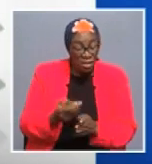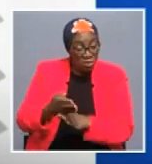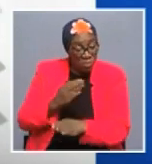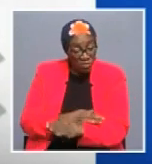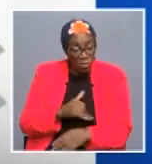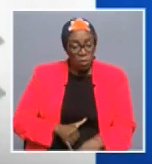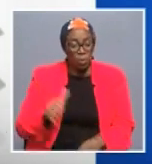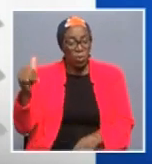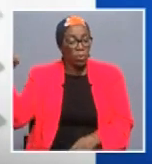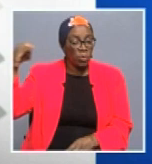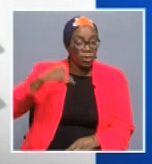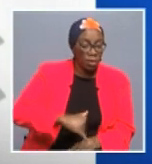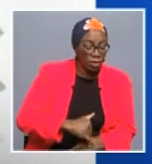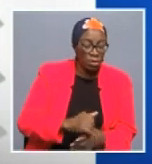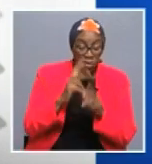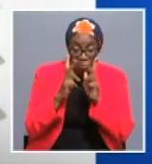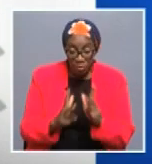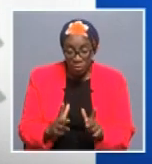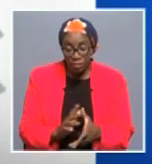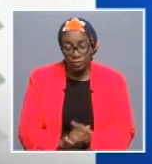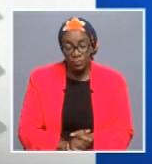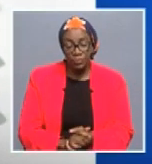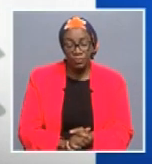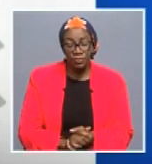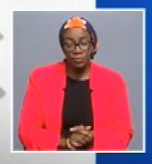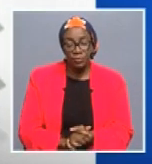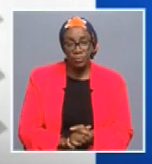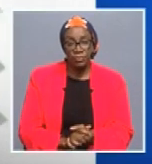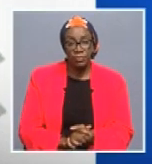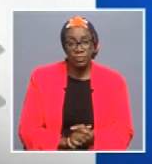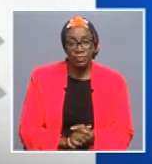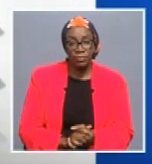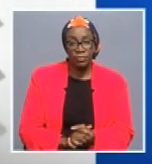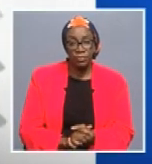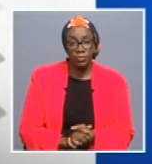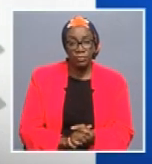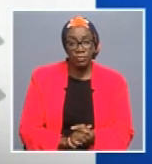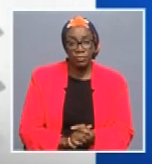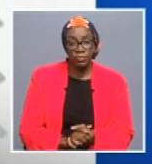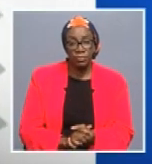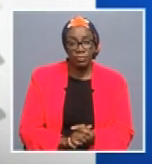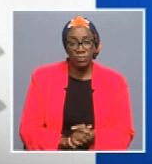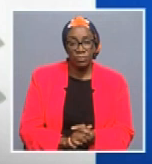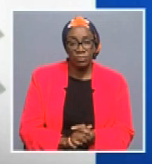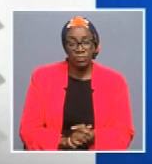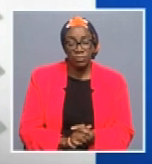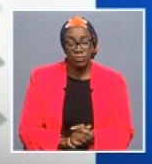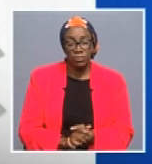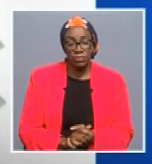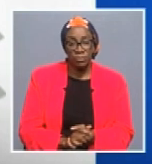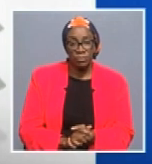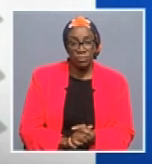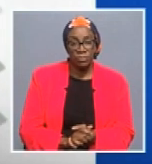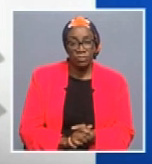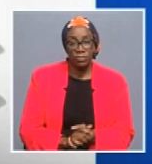once you've properly investigated the matter, then only do you then go ahead and